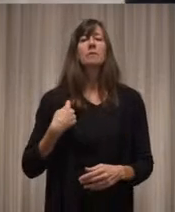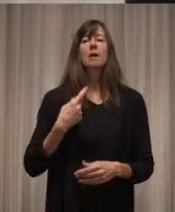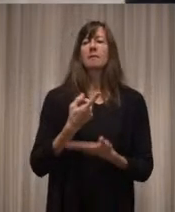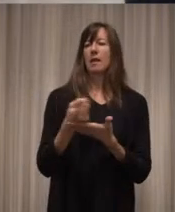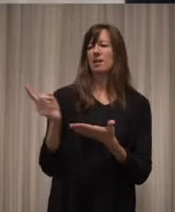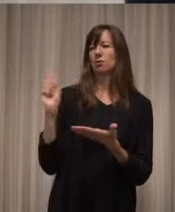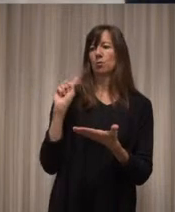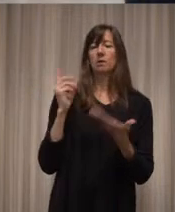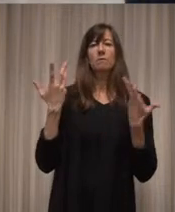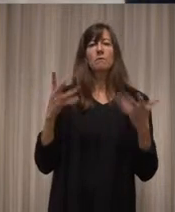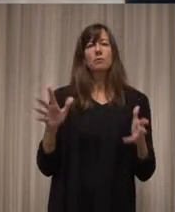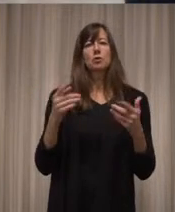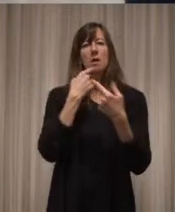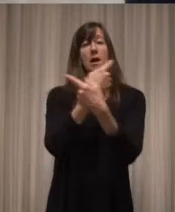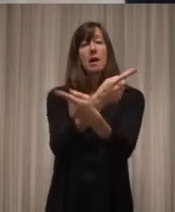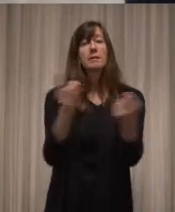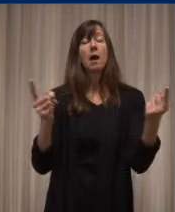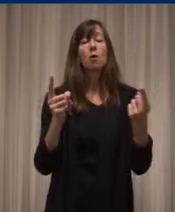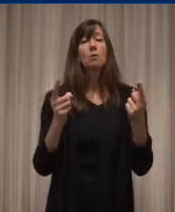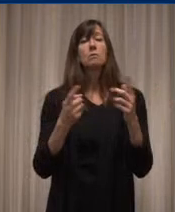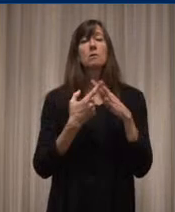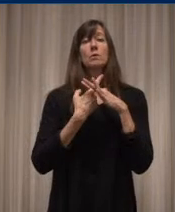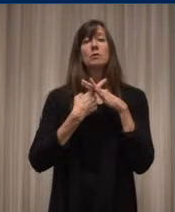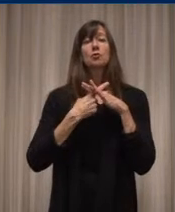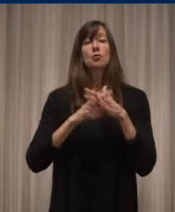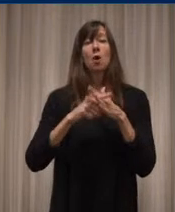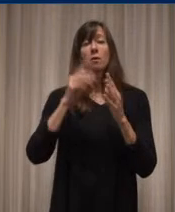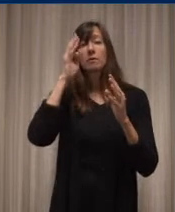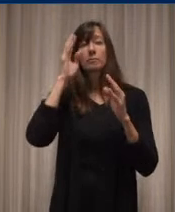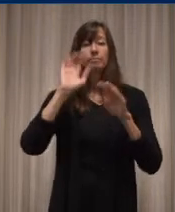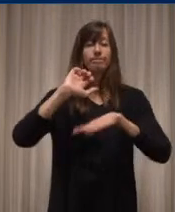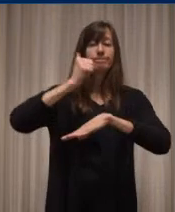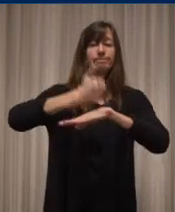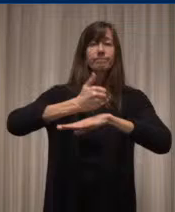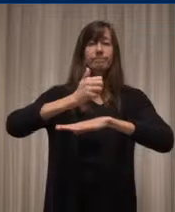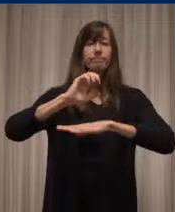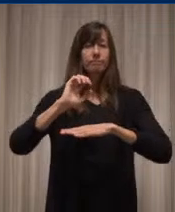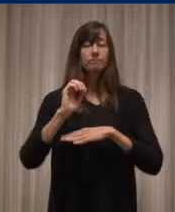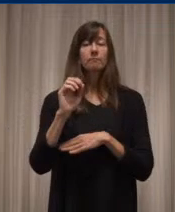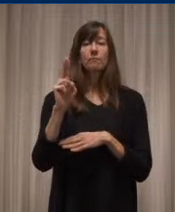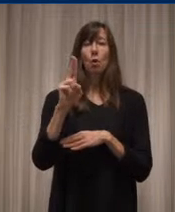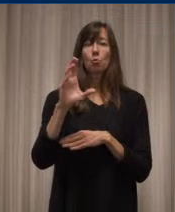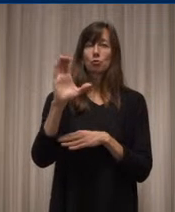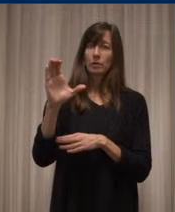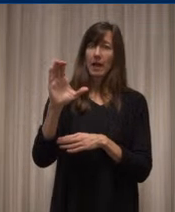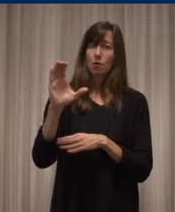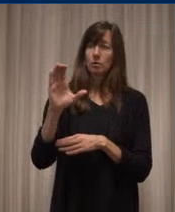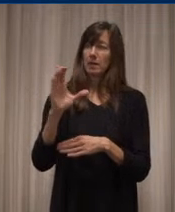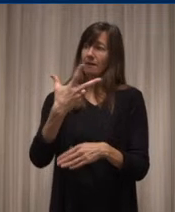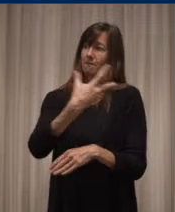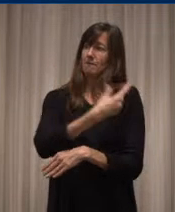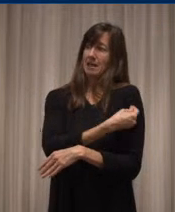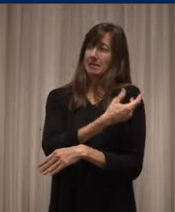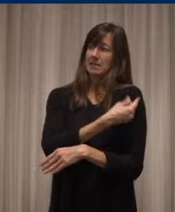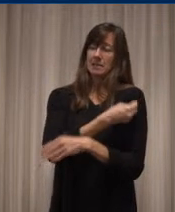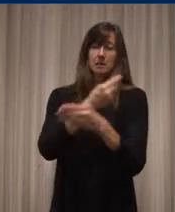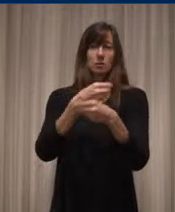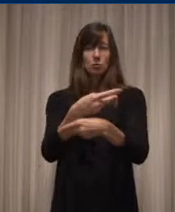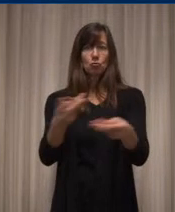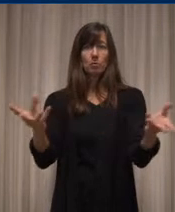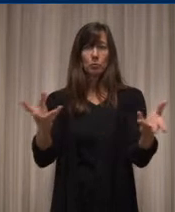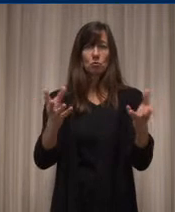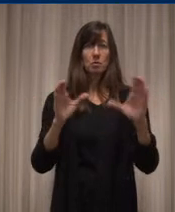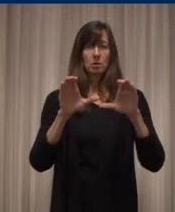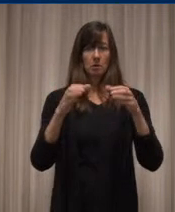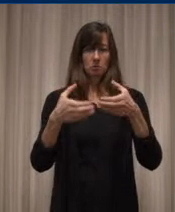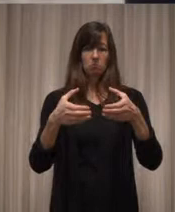creating an Ulster County COVID-19 vaccine distribution coalition, and we really want it to be a